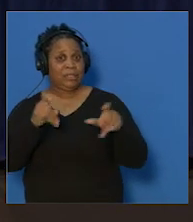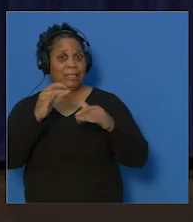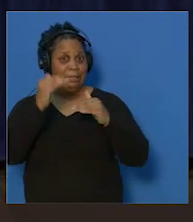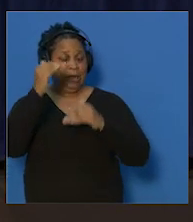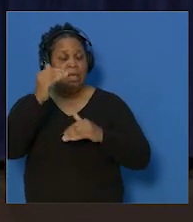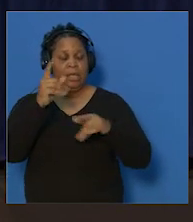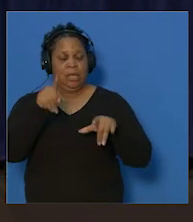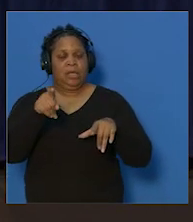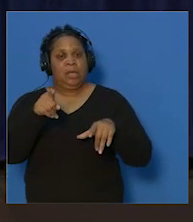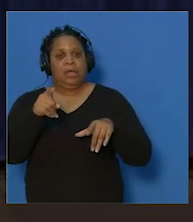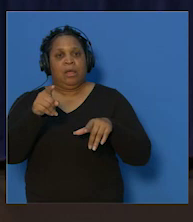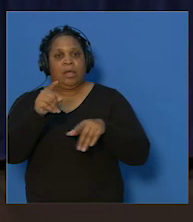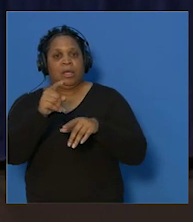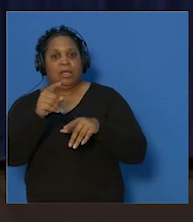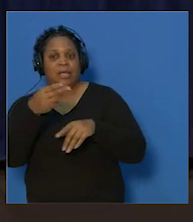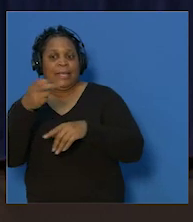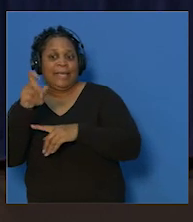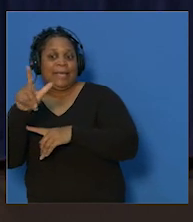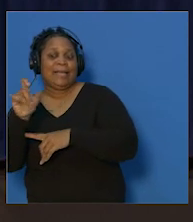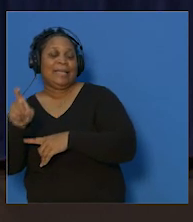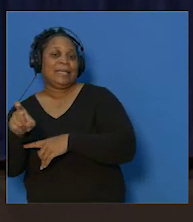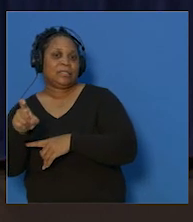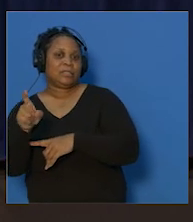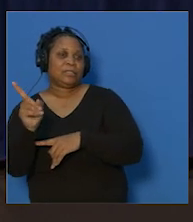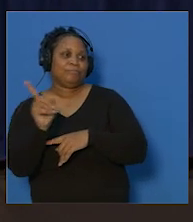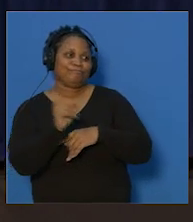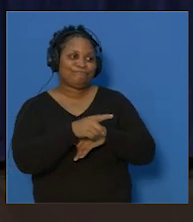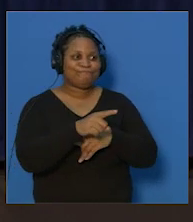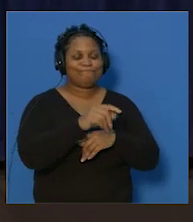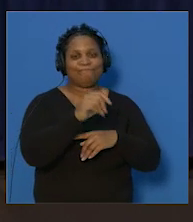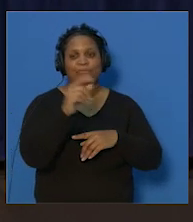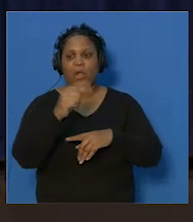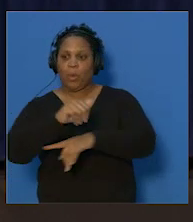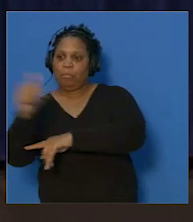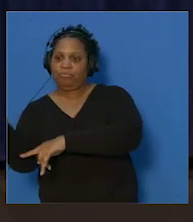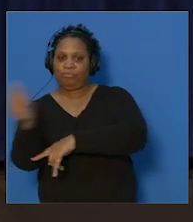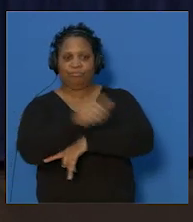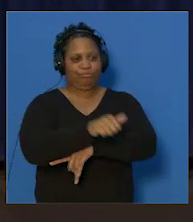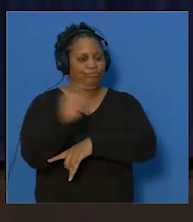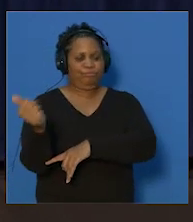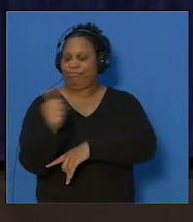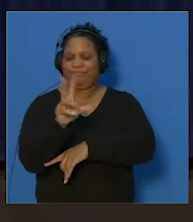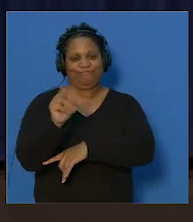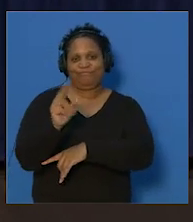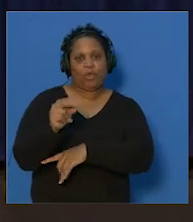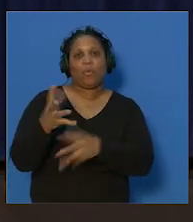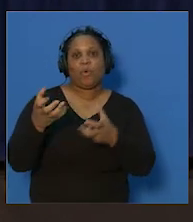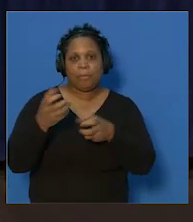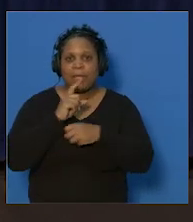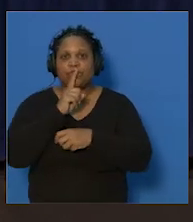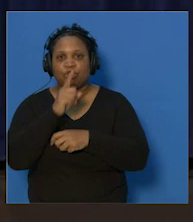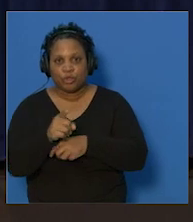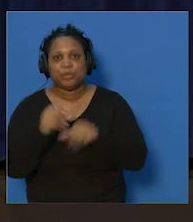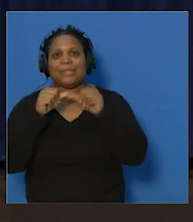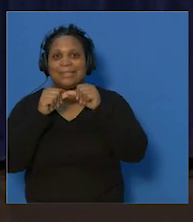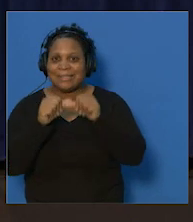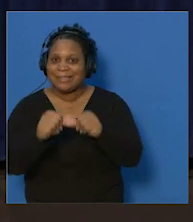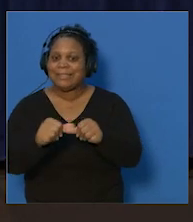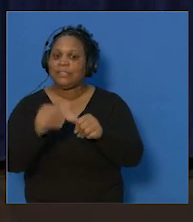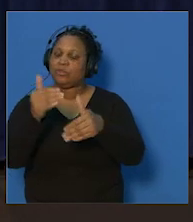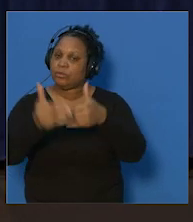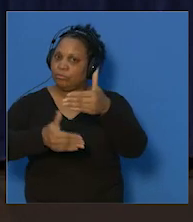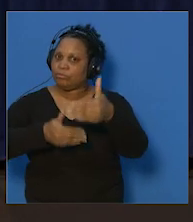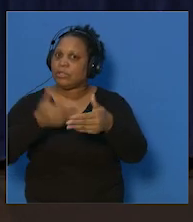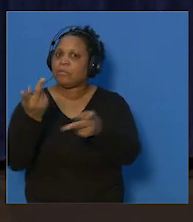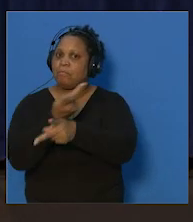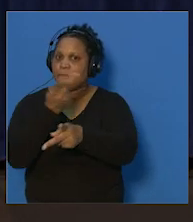one day, the Bermuda Molecular Diagnostic Lab can go down another day, and we don't want that. We want to continue to make sure that we have the ability to continue to process multiple